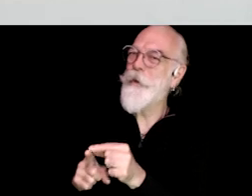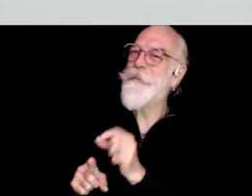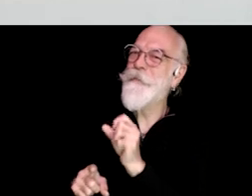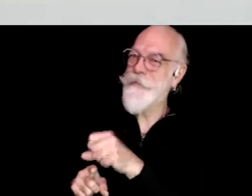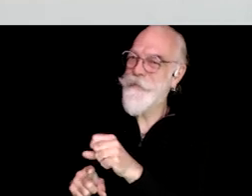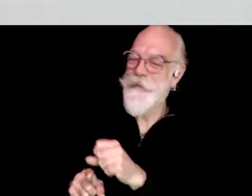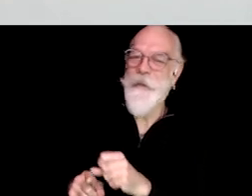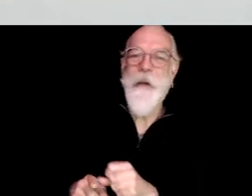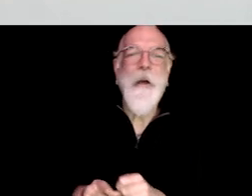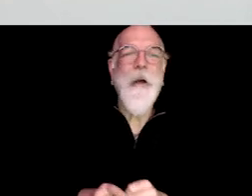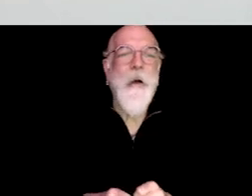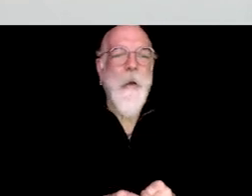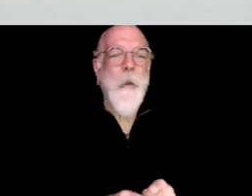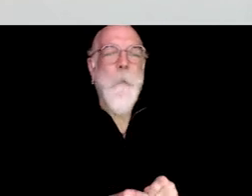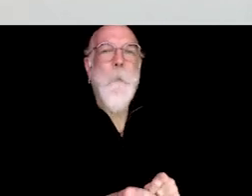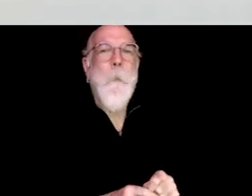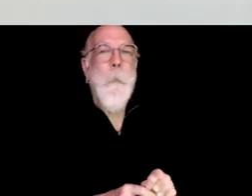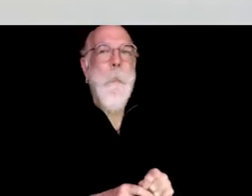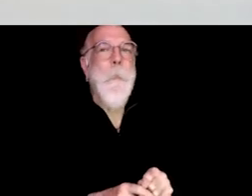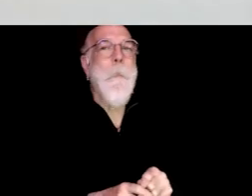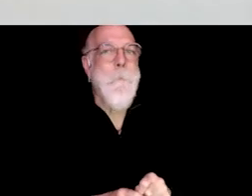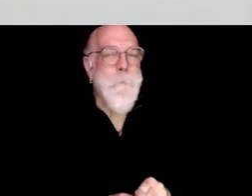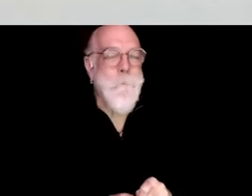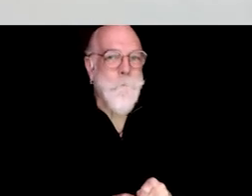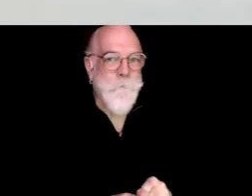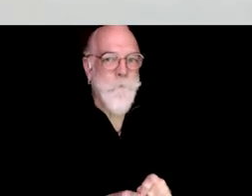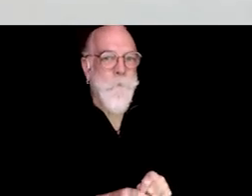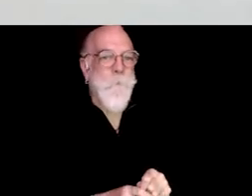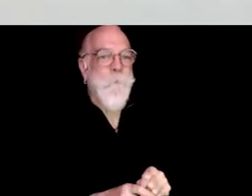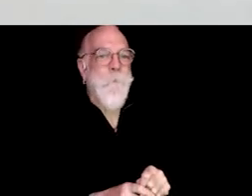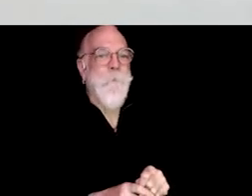to talk about the shift from